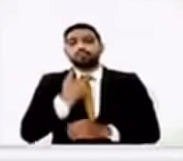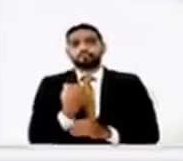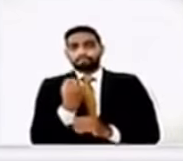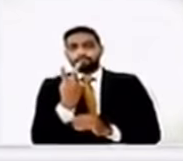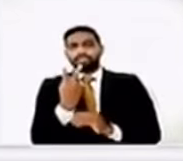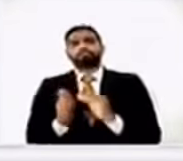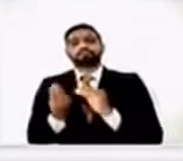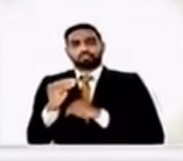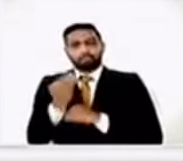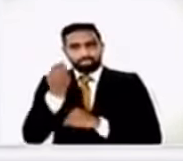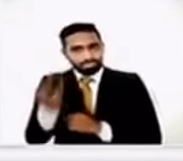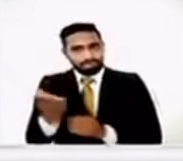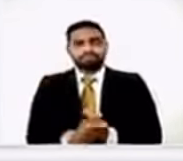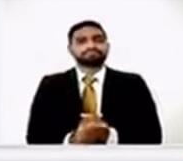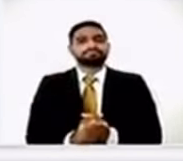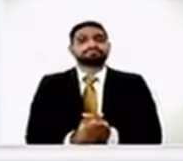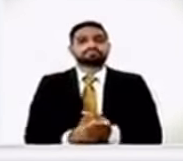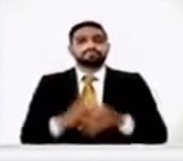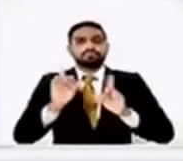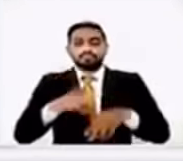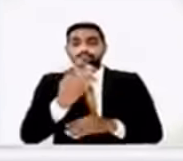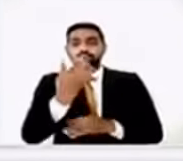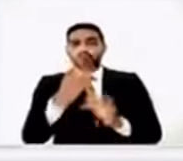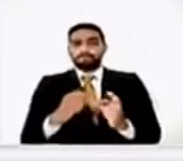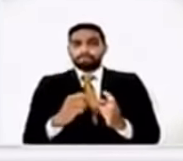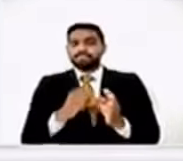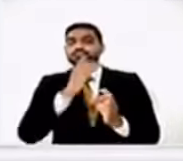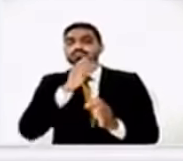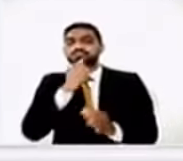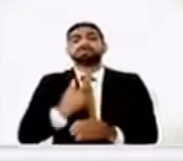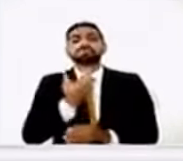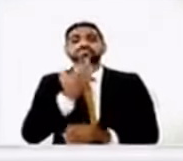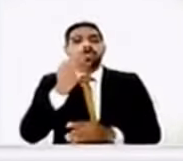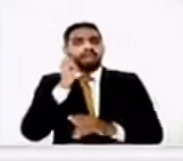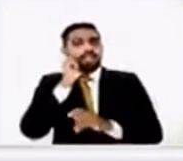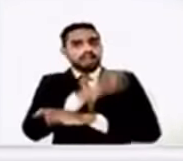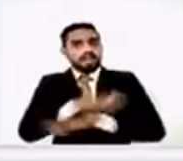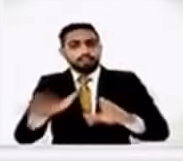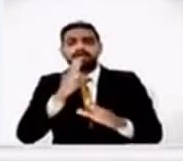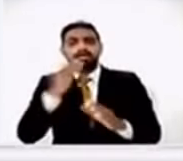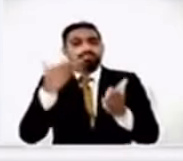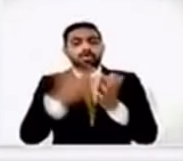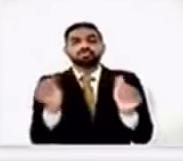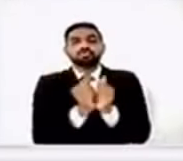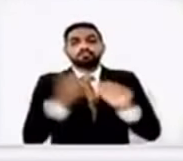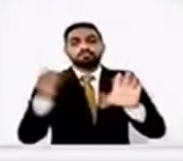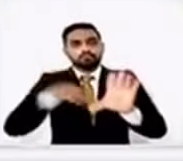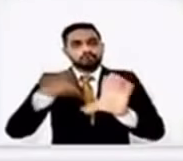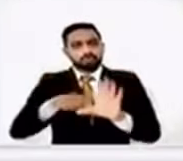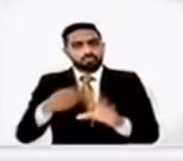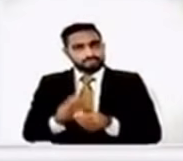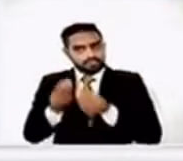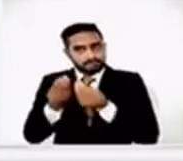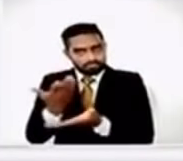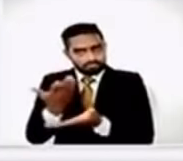of 4 billion rupees for students in the vocational education system. 3 billion rupees allocated to provide